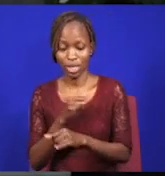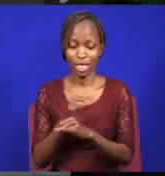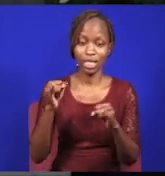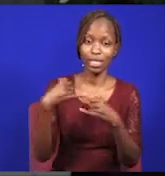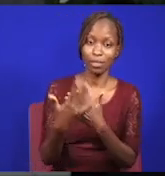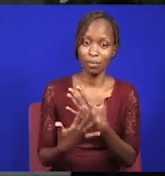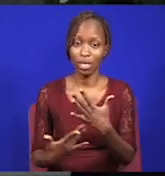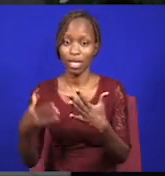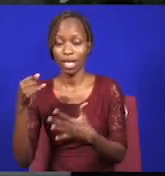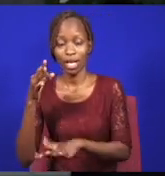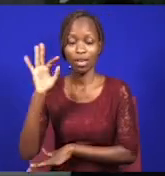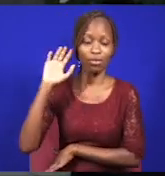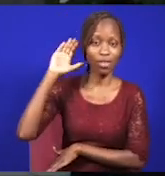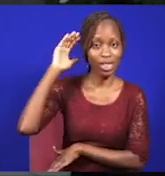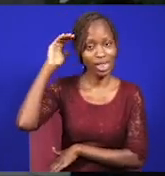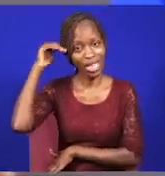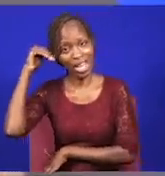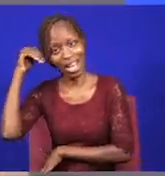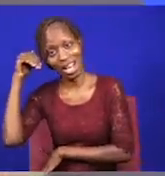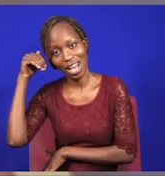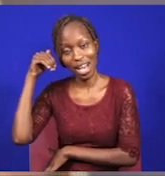itutakasayo ya kondo